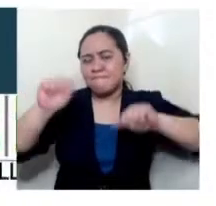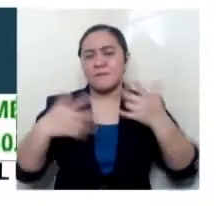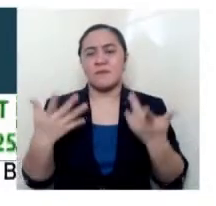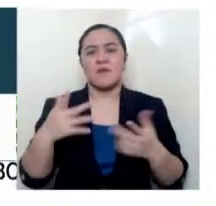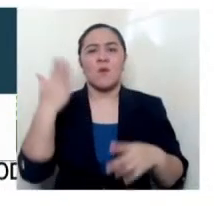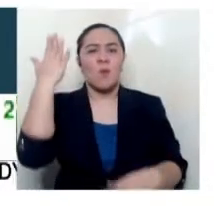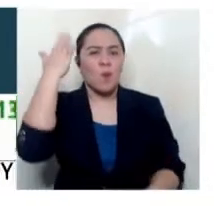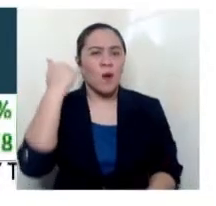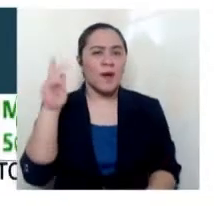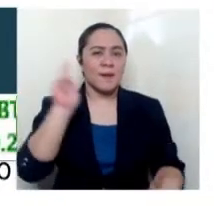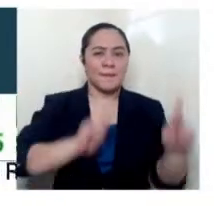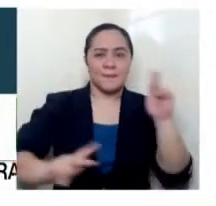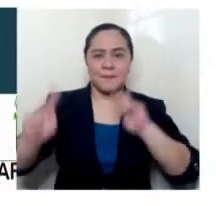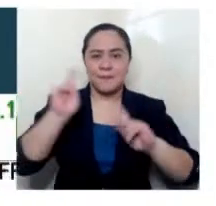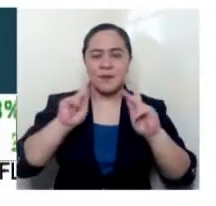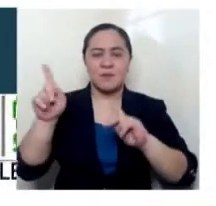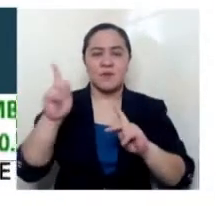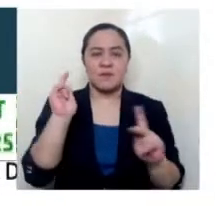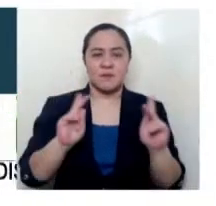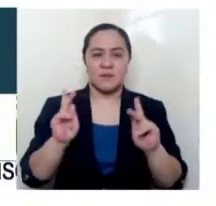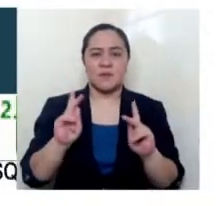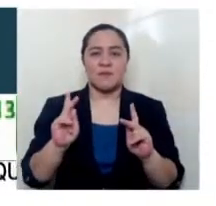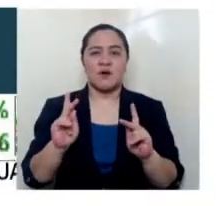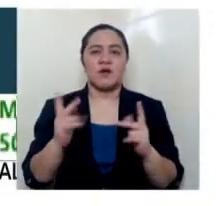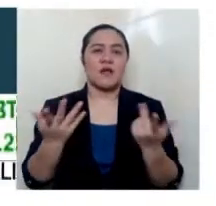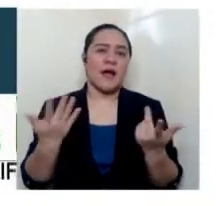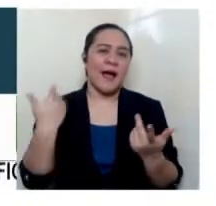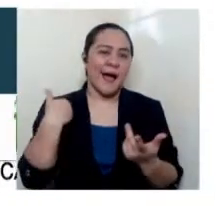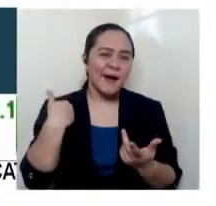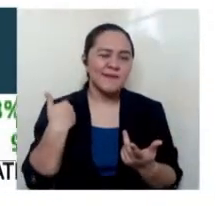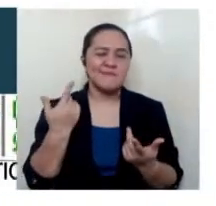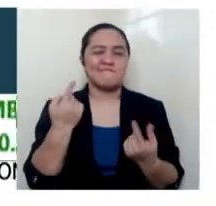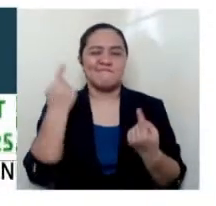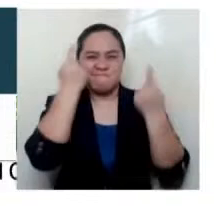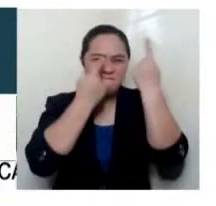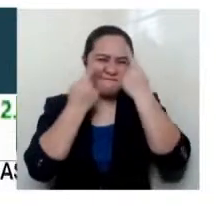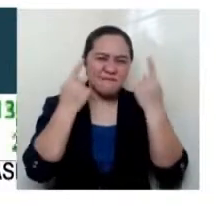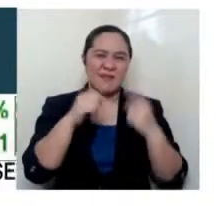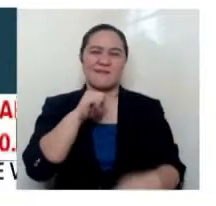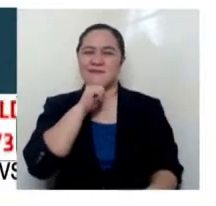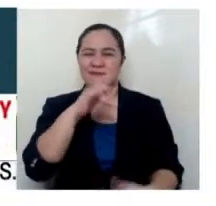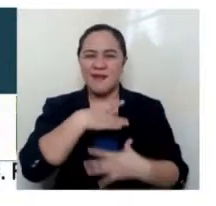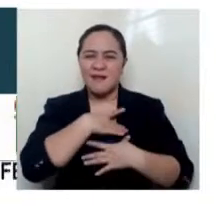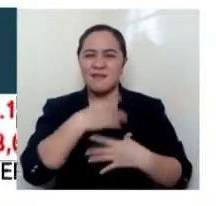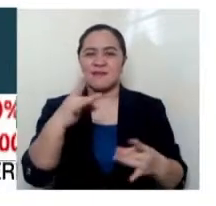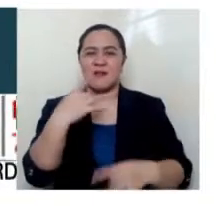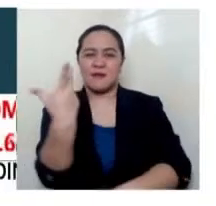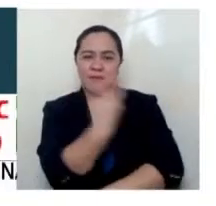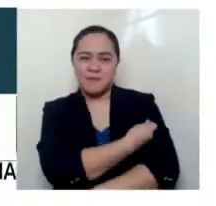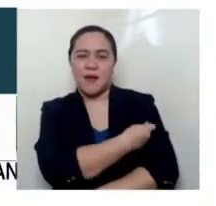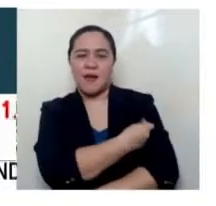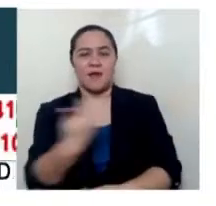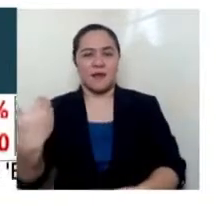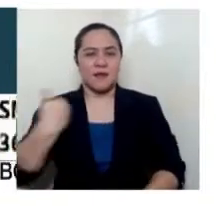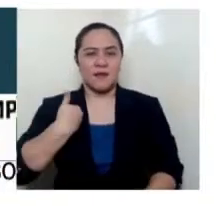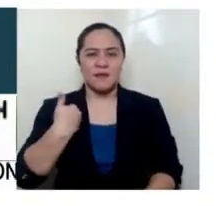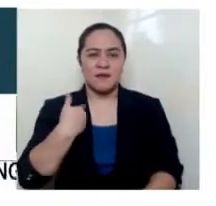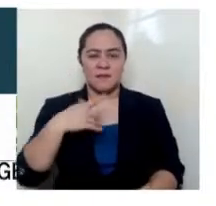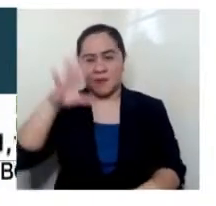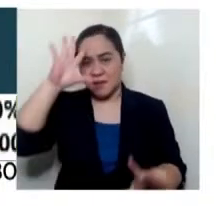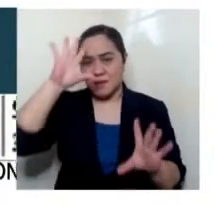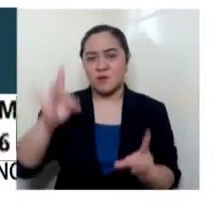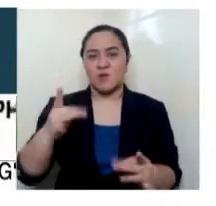cause of their hesitancy that up to now, almost 2 years in, there's still a lot of people who have been quite hesitant to